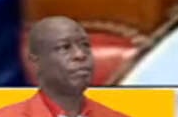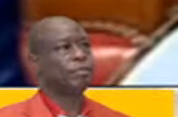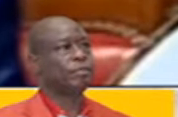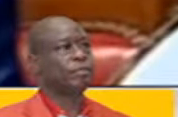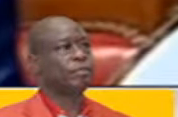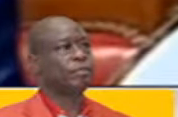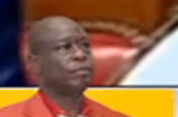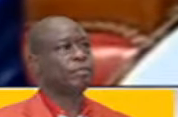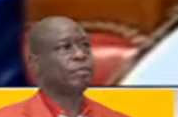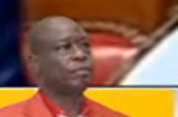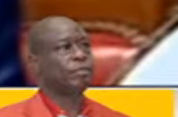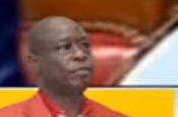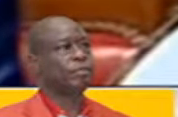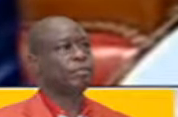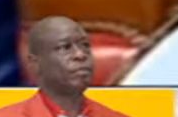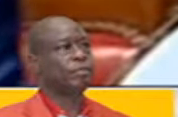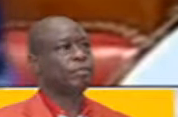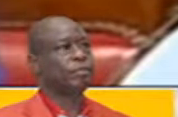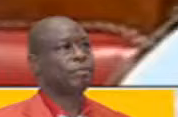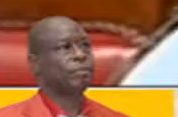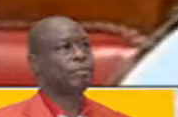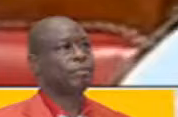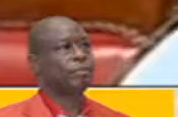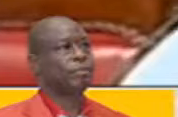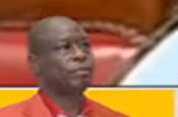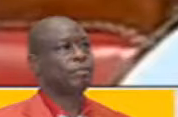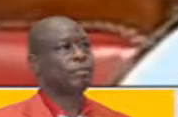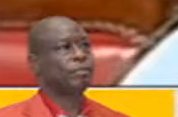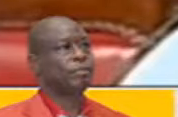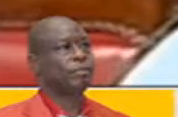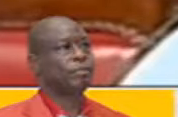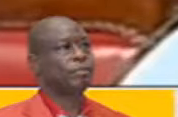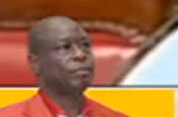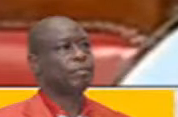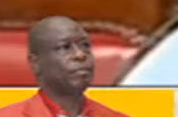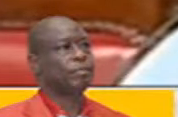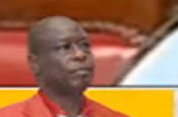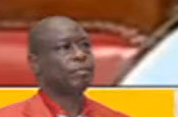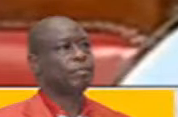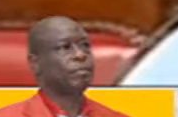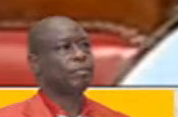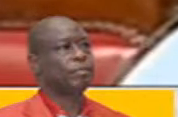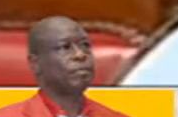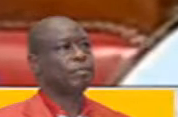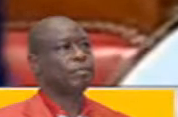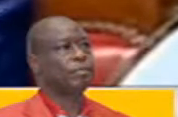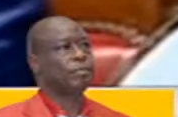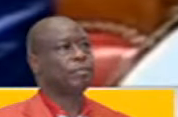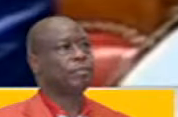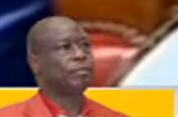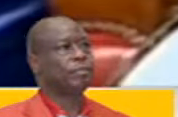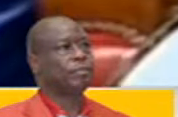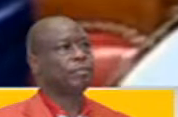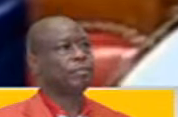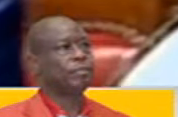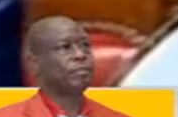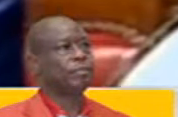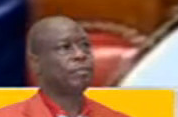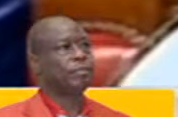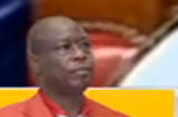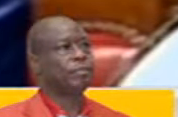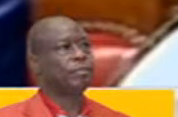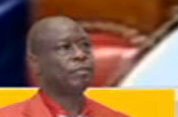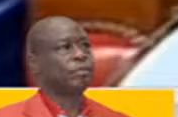in the agreement. Three, to protect the Deputy President's undisclosed interest in the hotel, I would